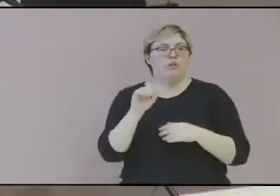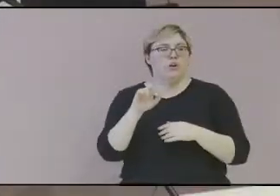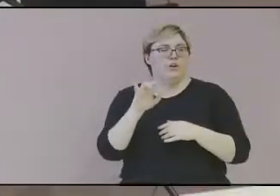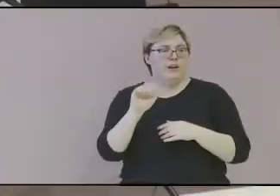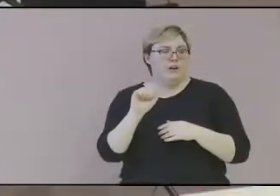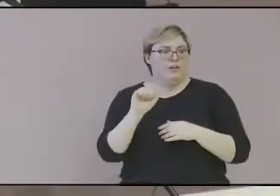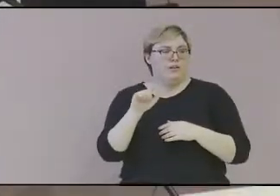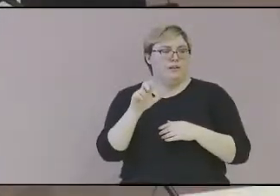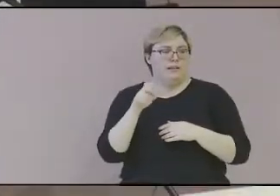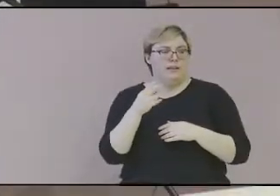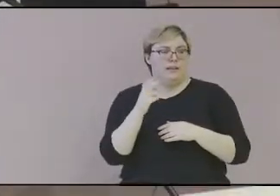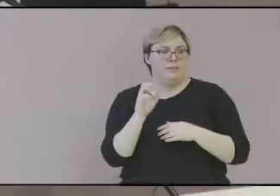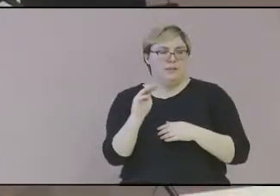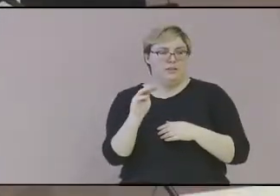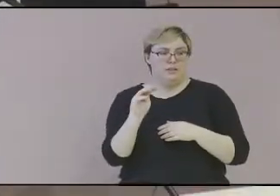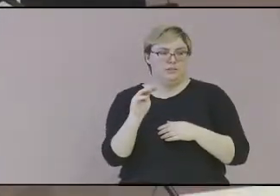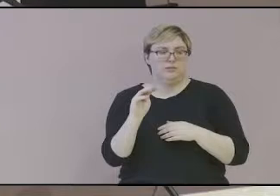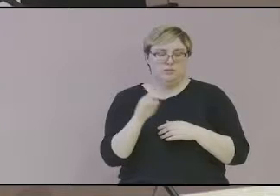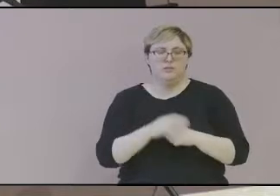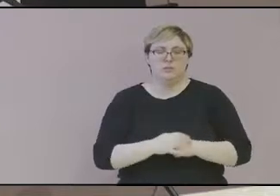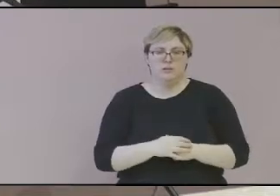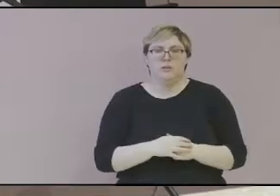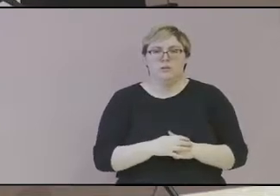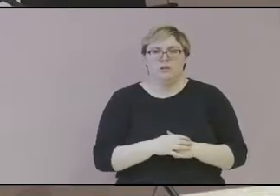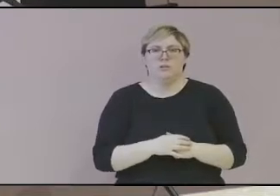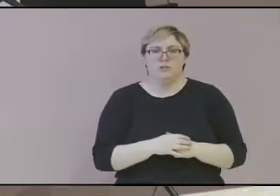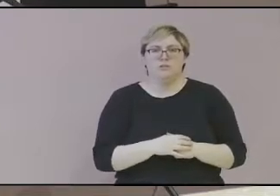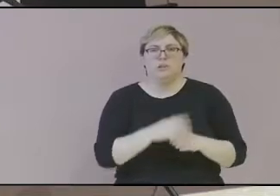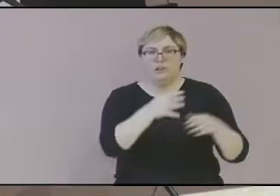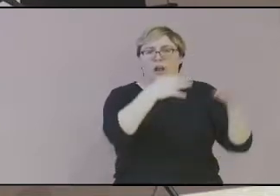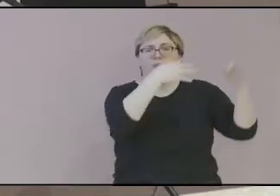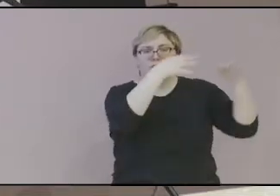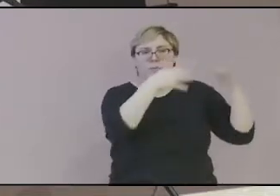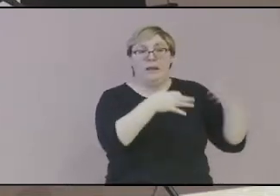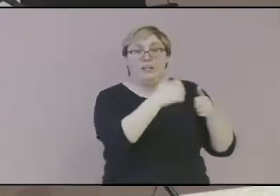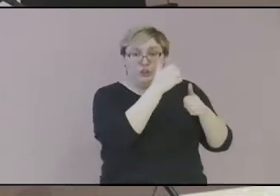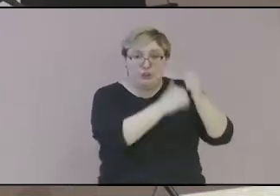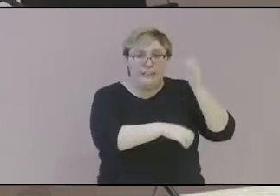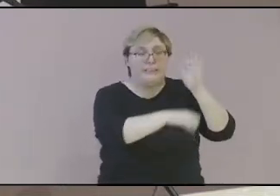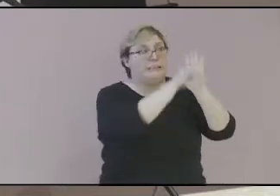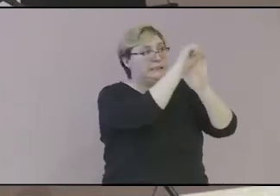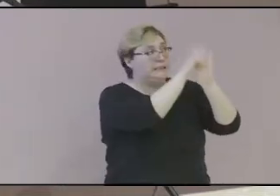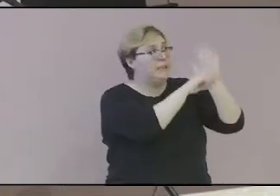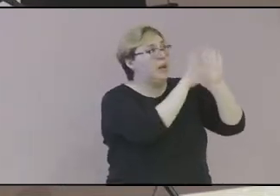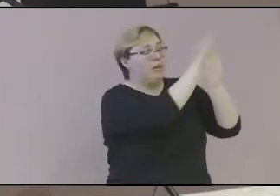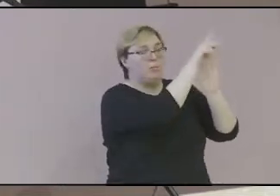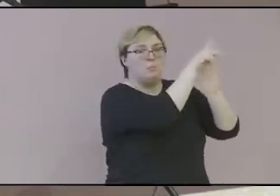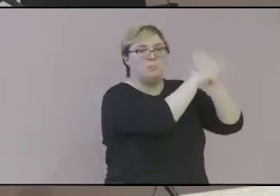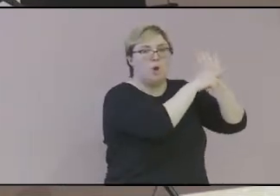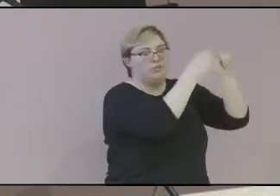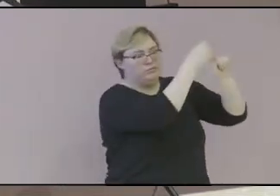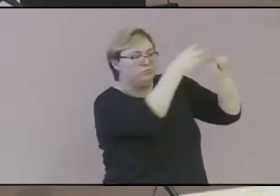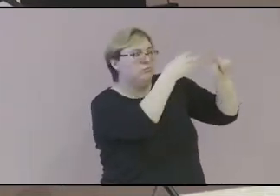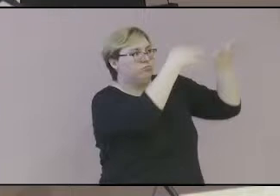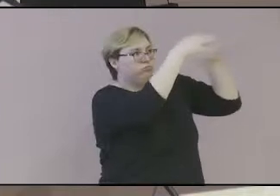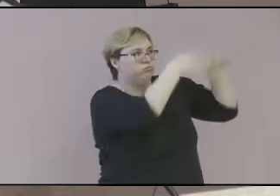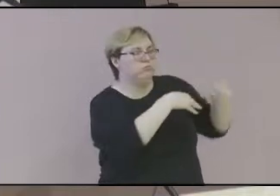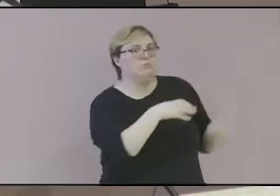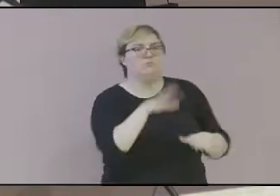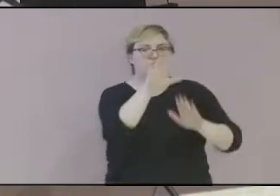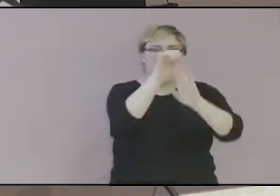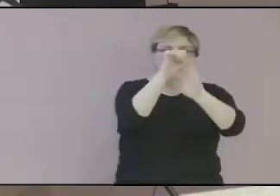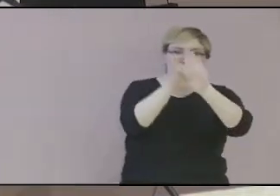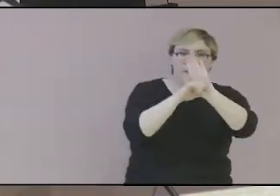slide, which give each state's policy in the US a disability rights score.